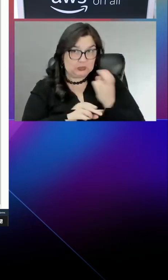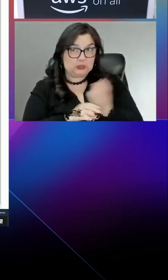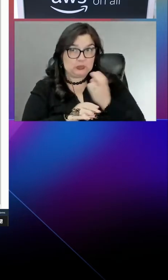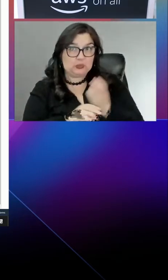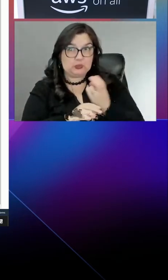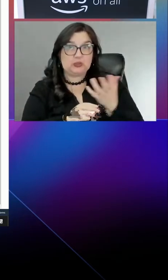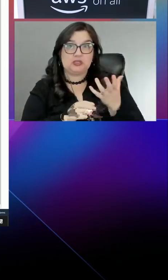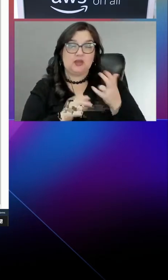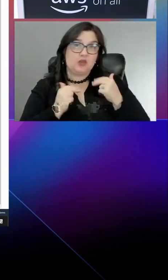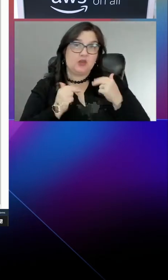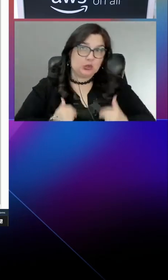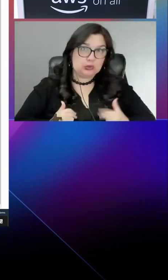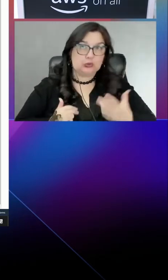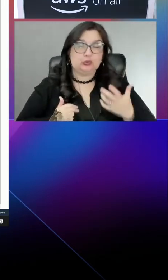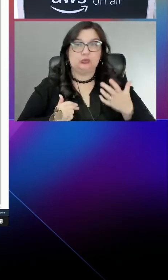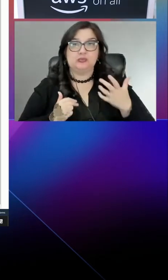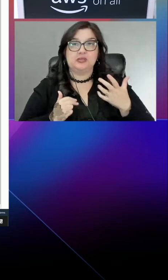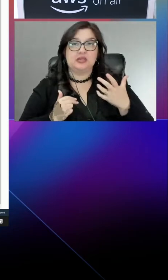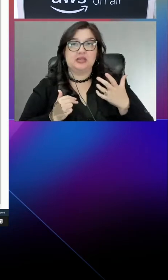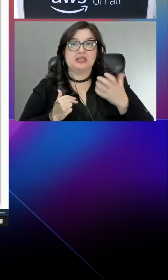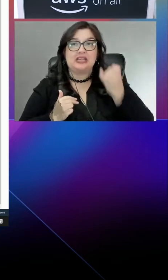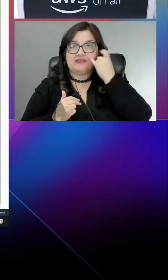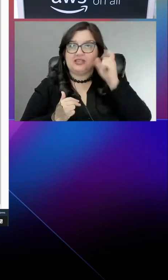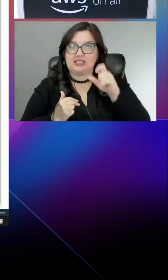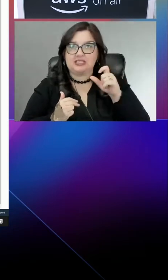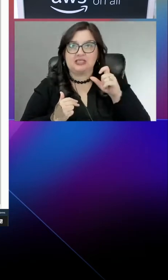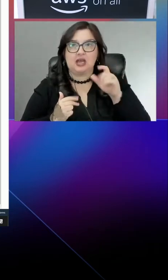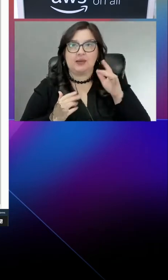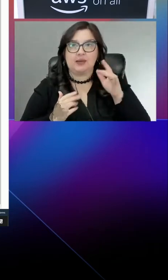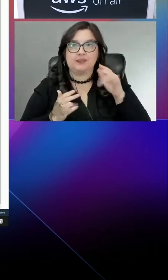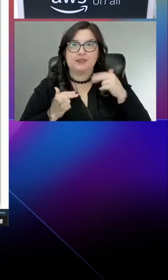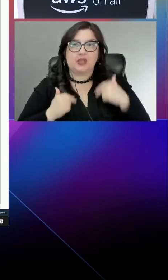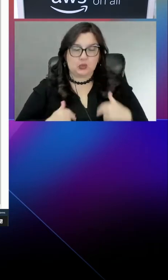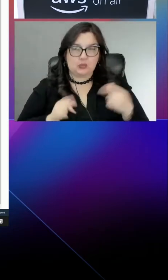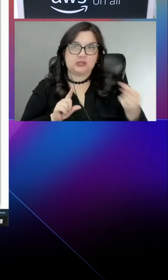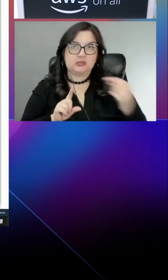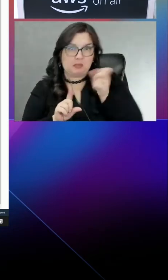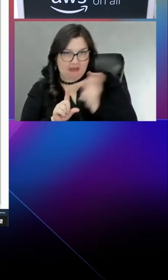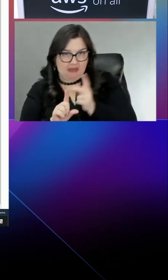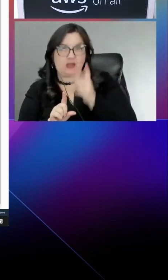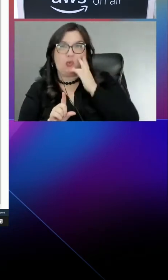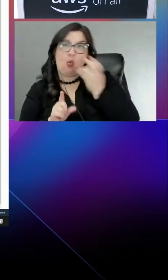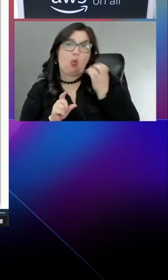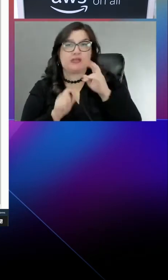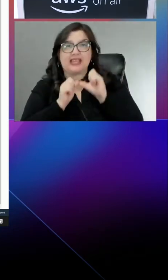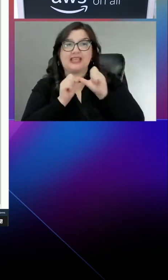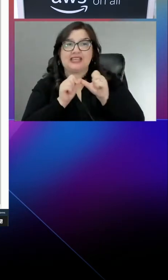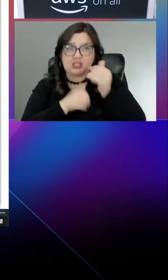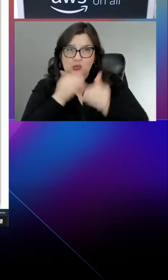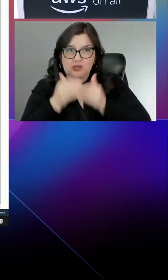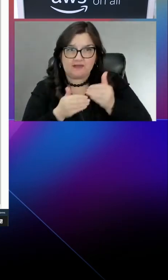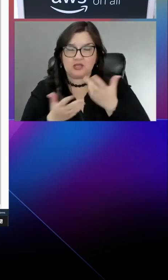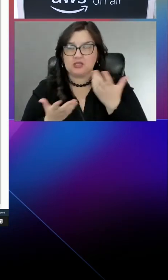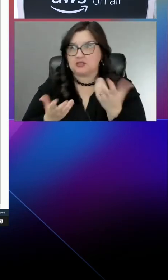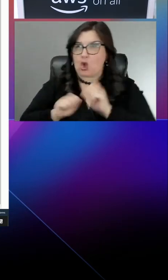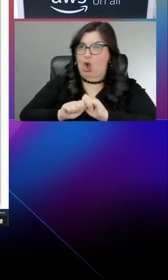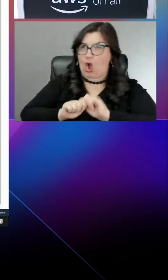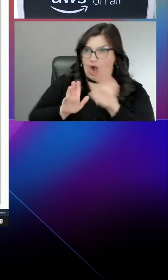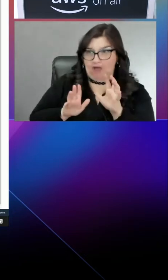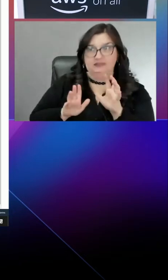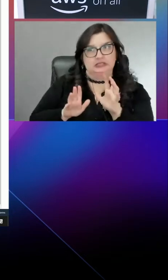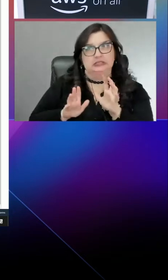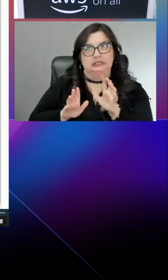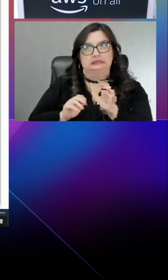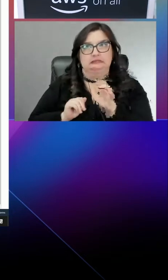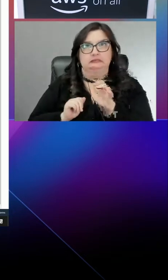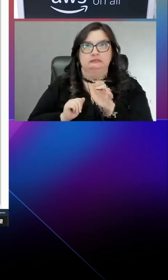review trigger if they need to. Yep. Otherwise, they can just go ahead with the flow. Now, obviously, these are very sensitive documents. What's